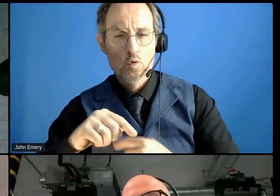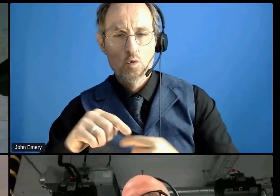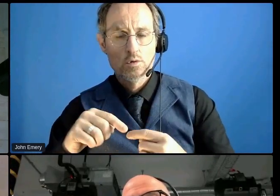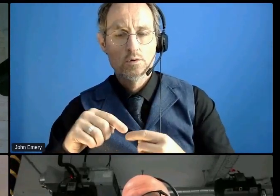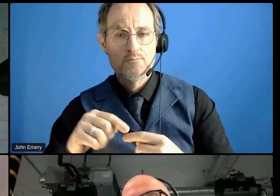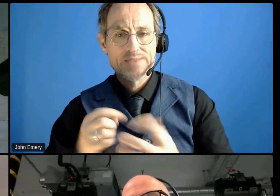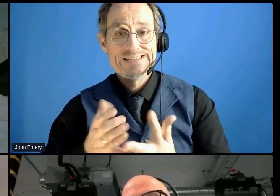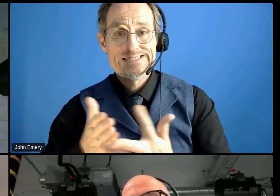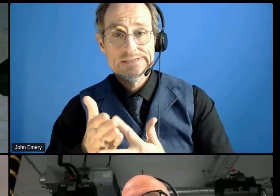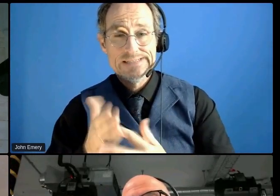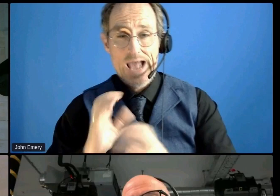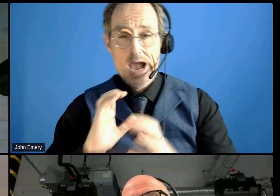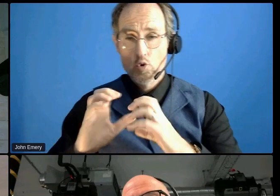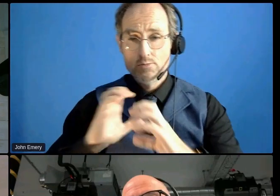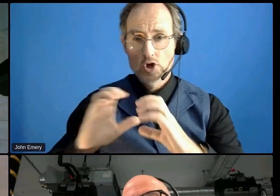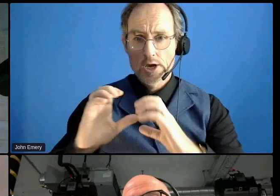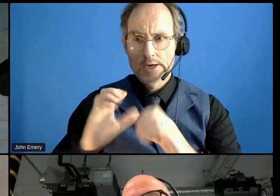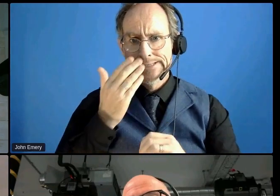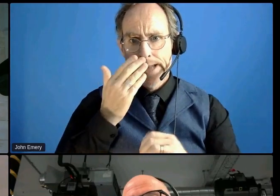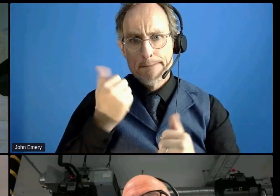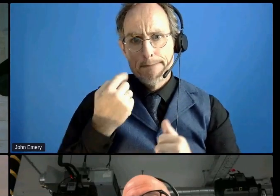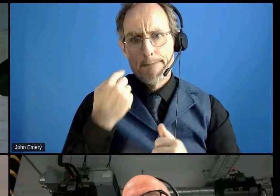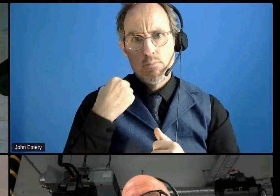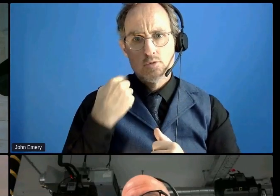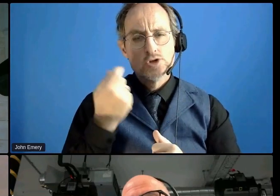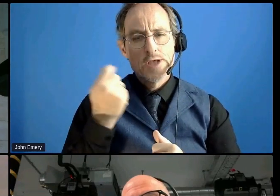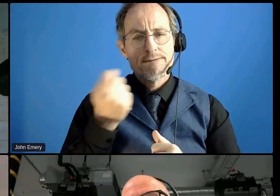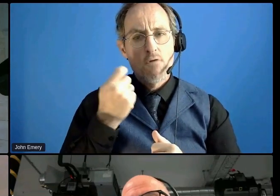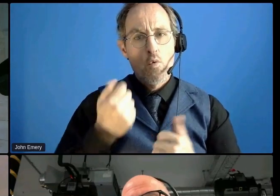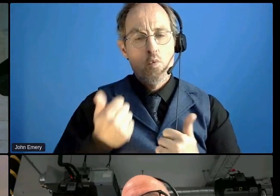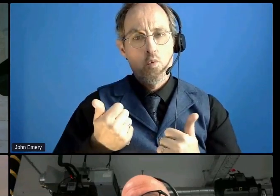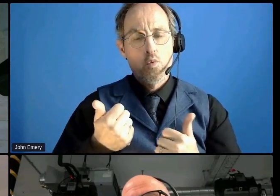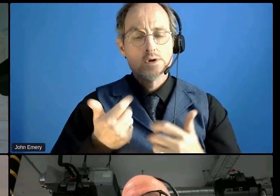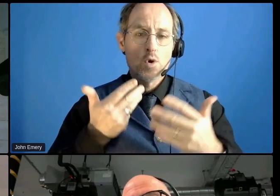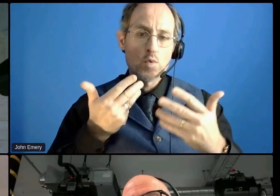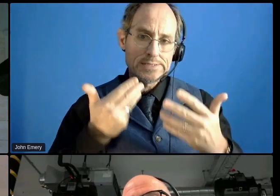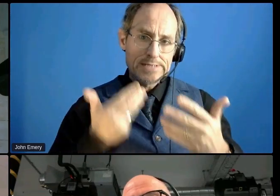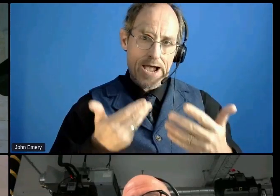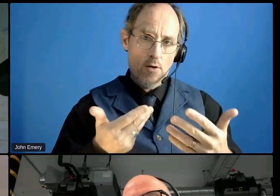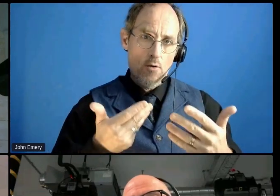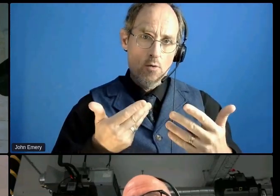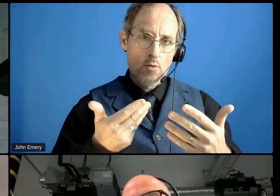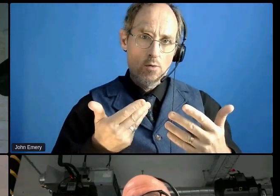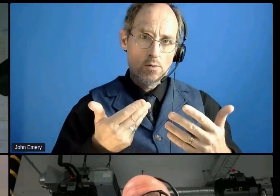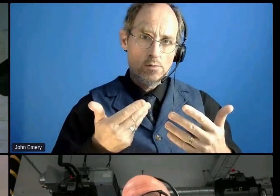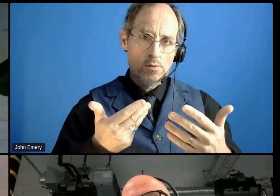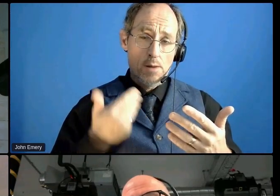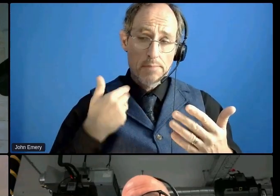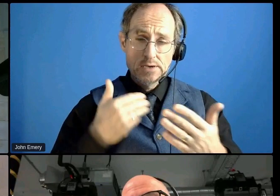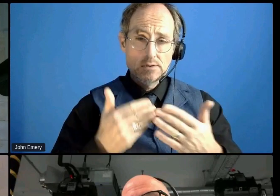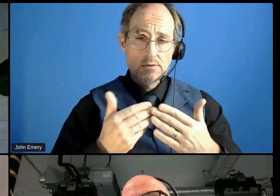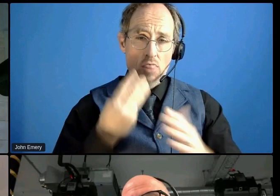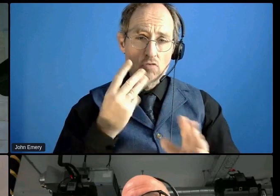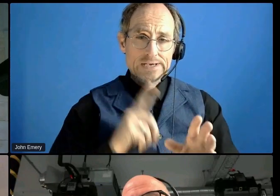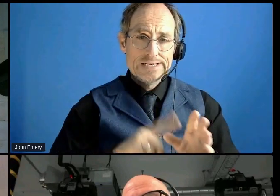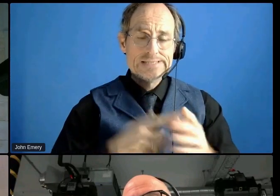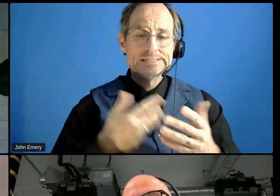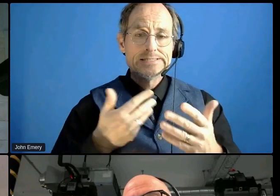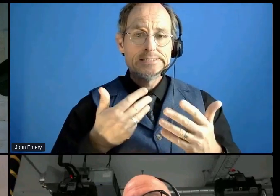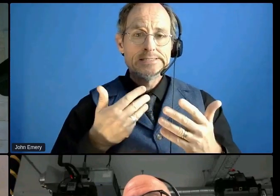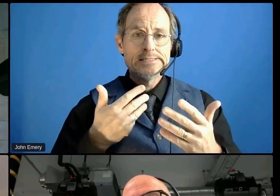for the company? For example, be an active part of one of our networks, as in my network. So this is fantastic, because what it